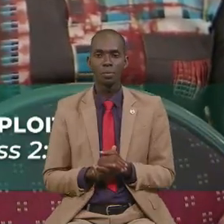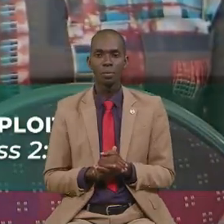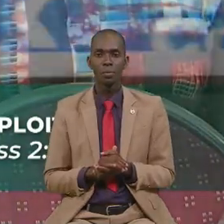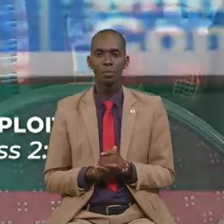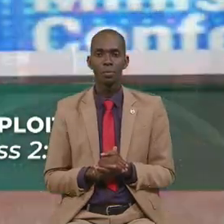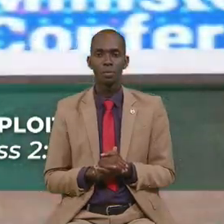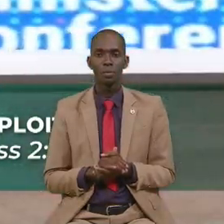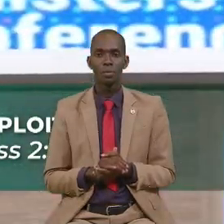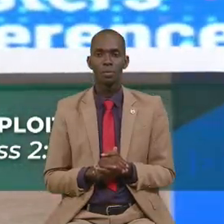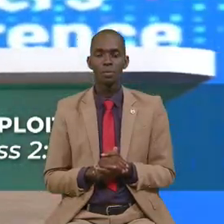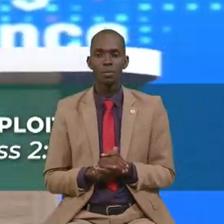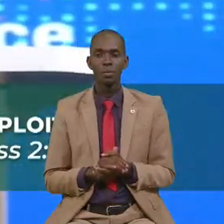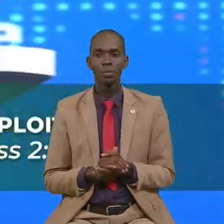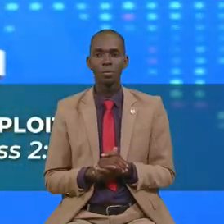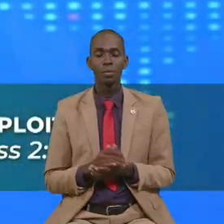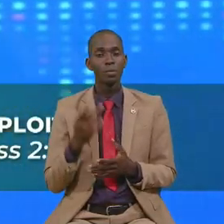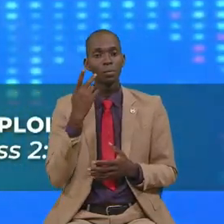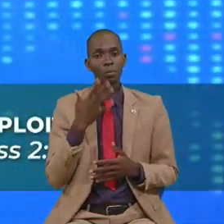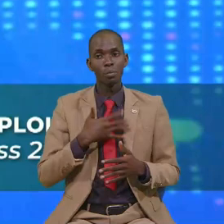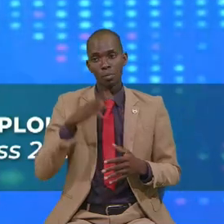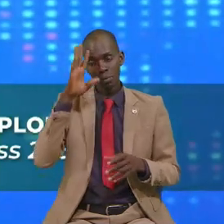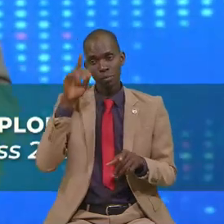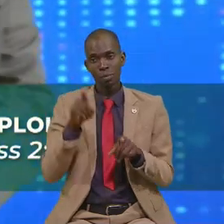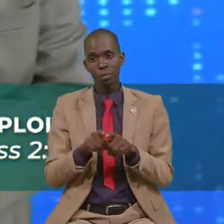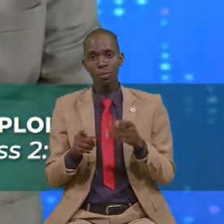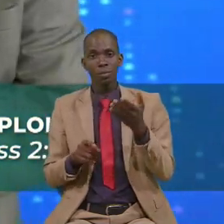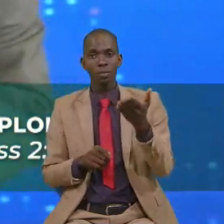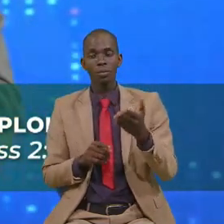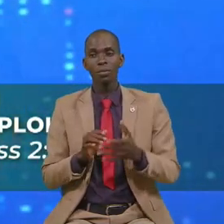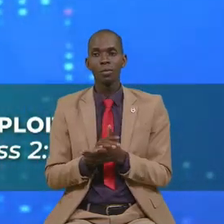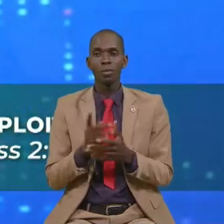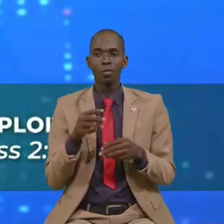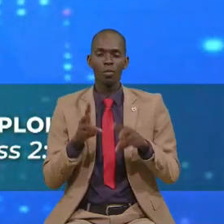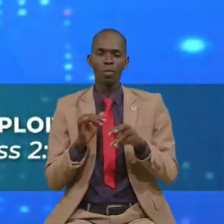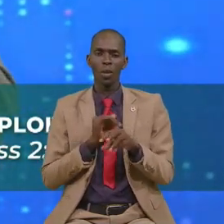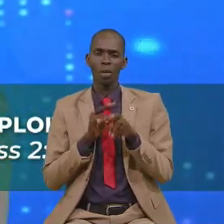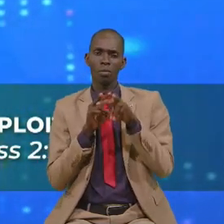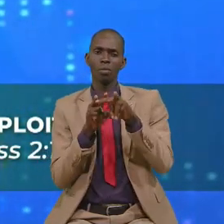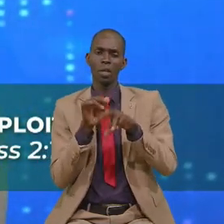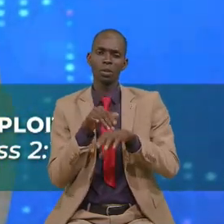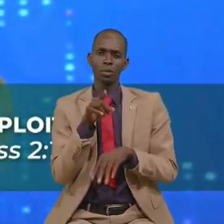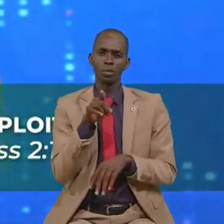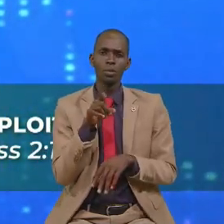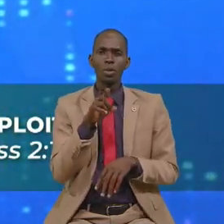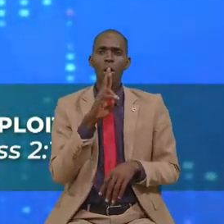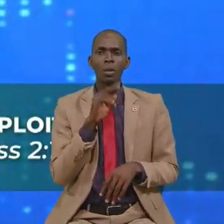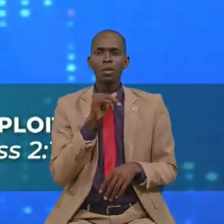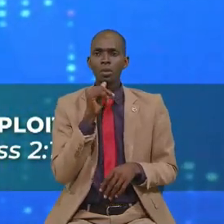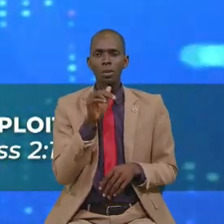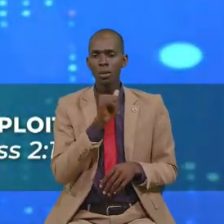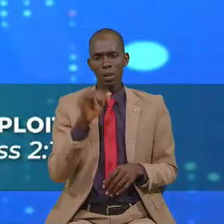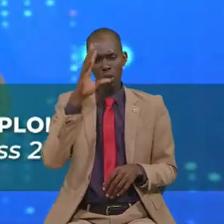Look at my brother there. The way I look at you, you are not a man